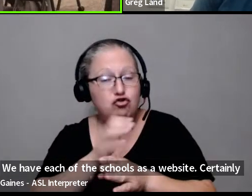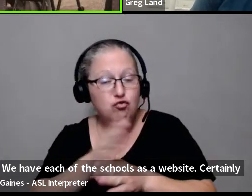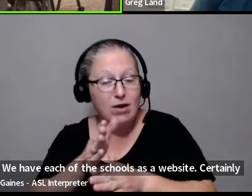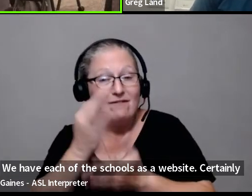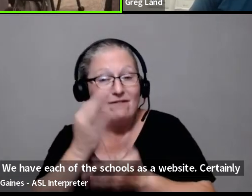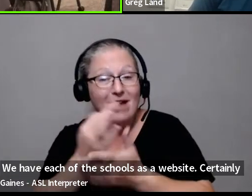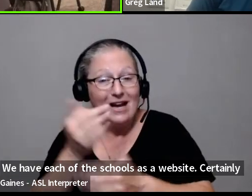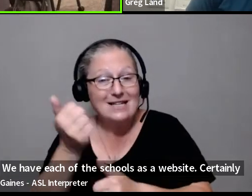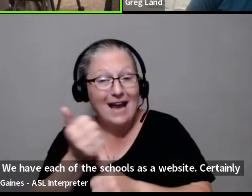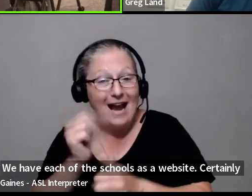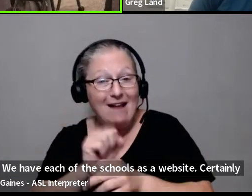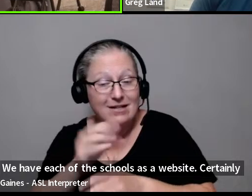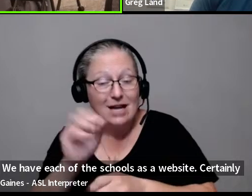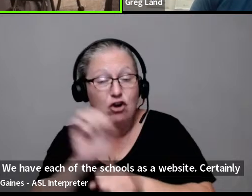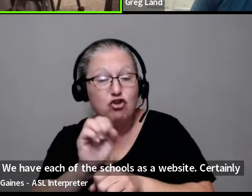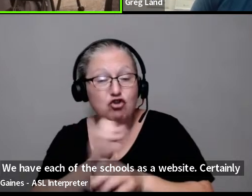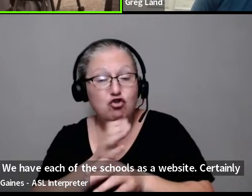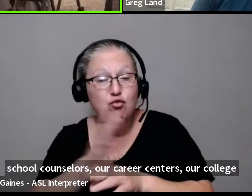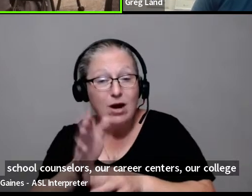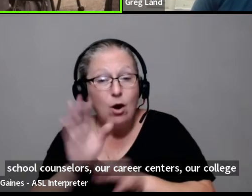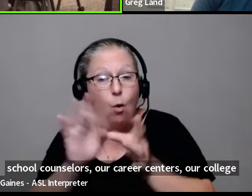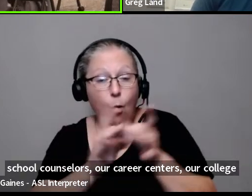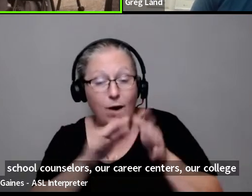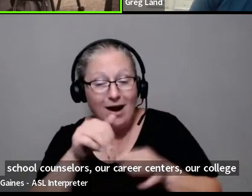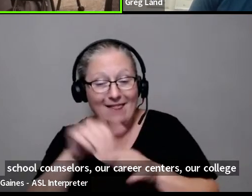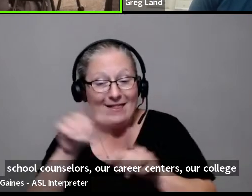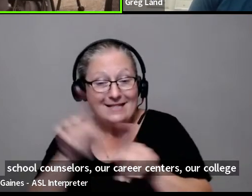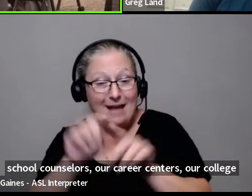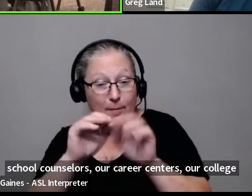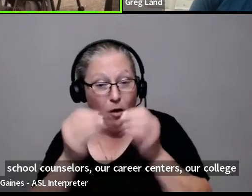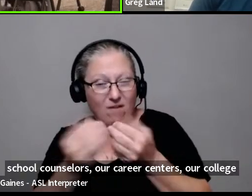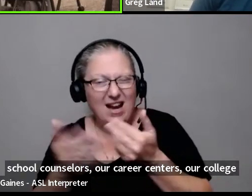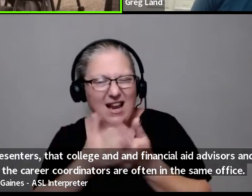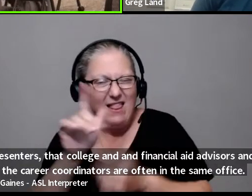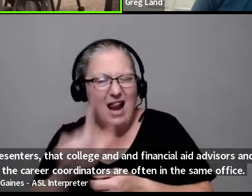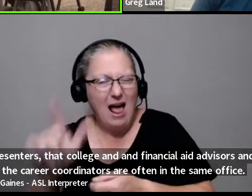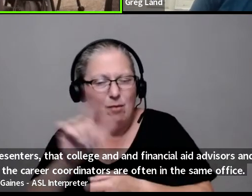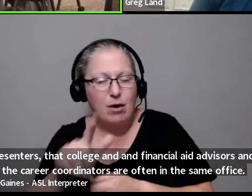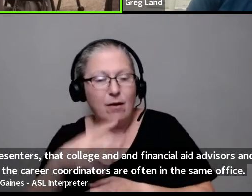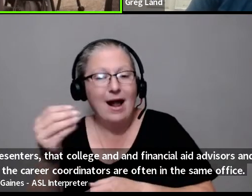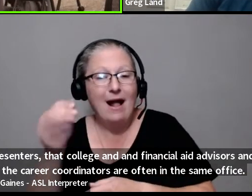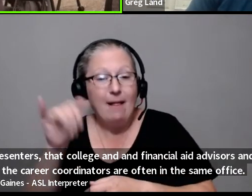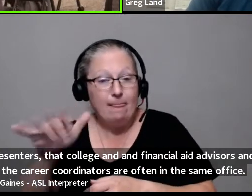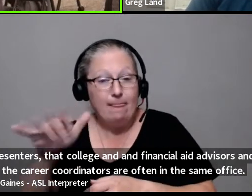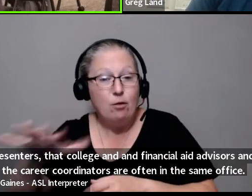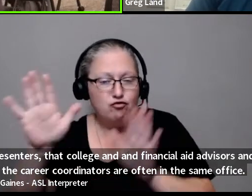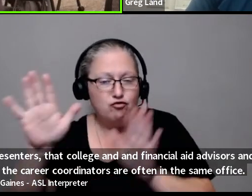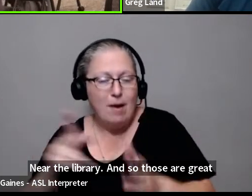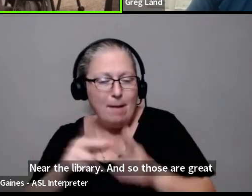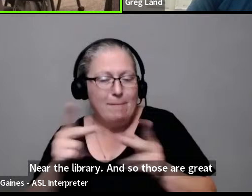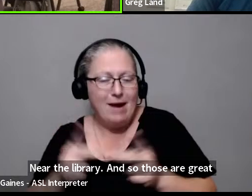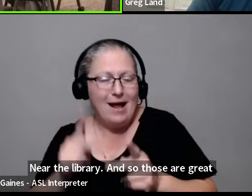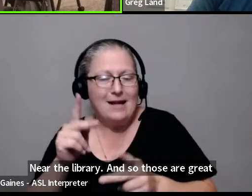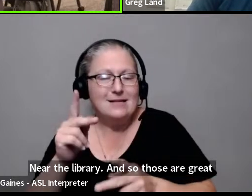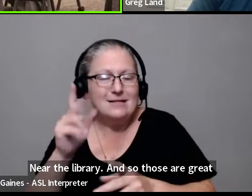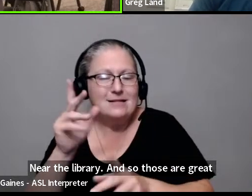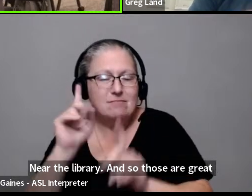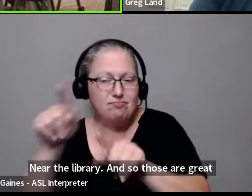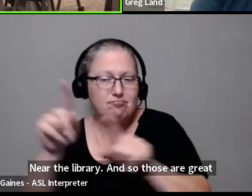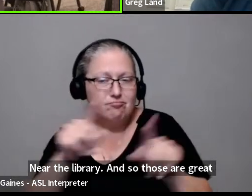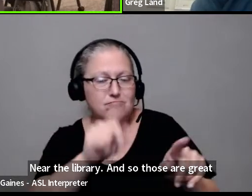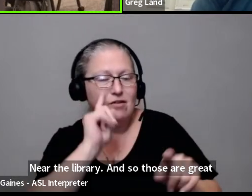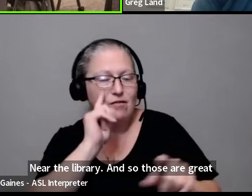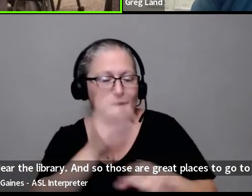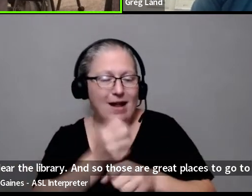aid advisors, and the career coordinators are often in the same office near the library. And so those are great places to go to get this information.